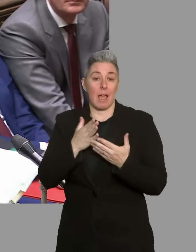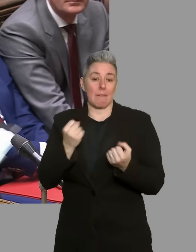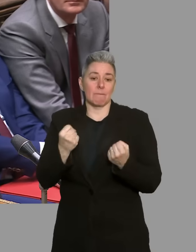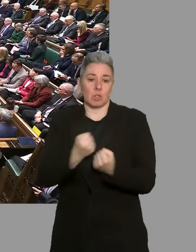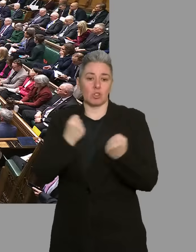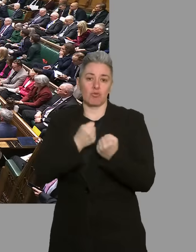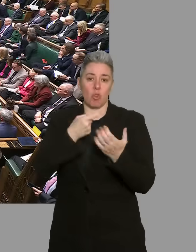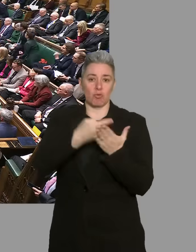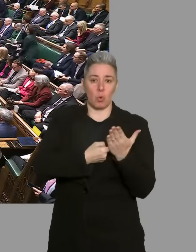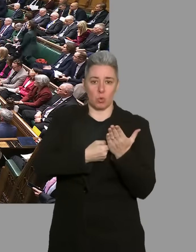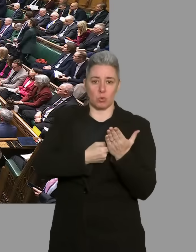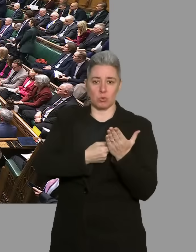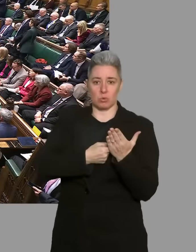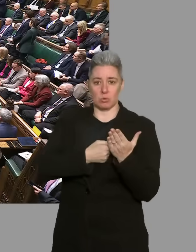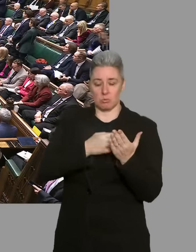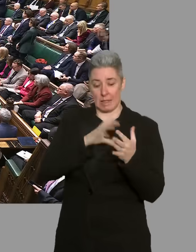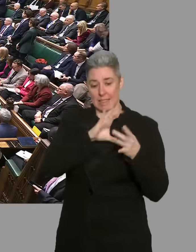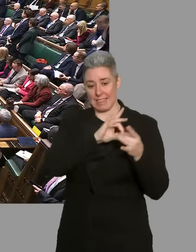done. Alison Griffiths.